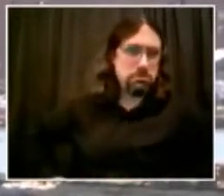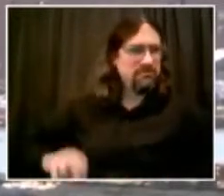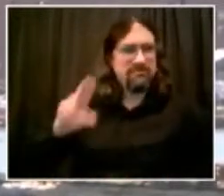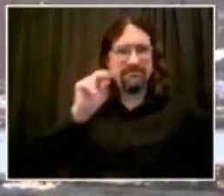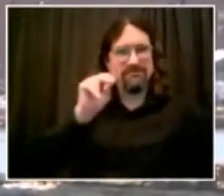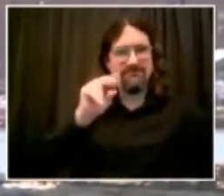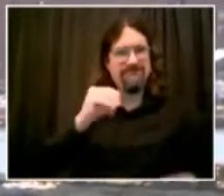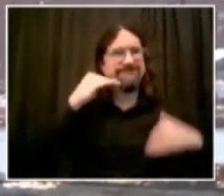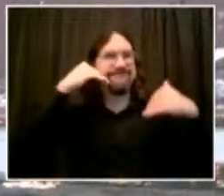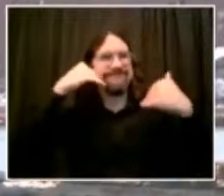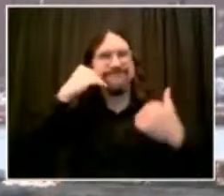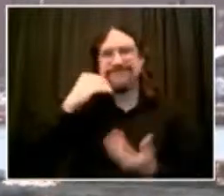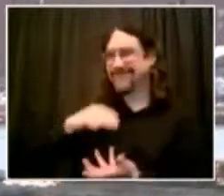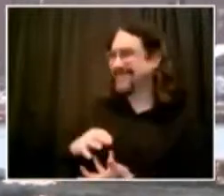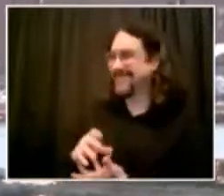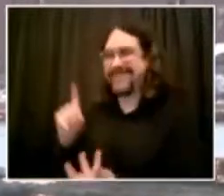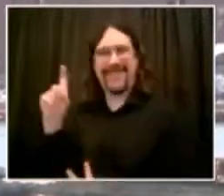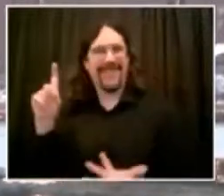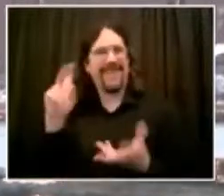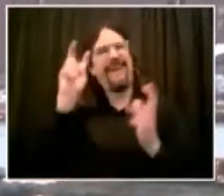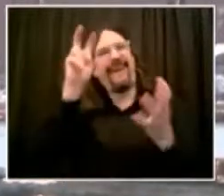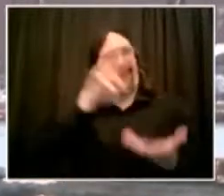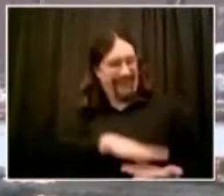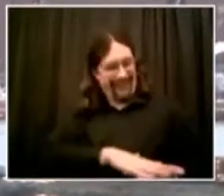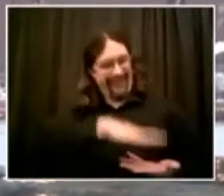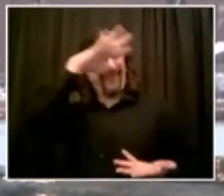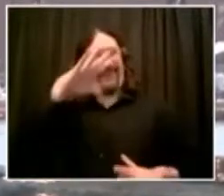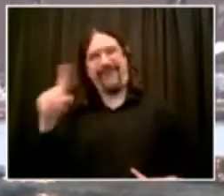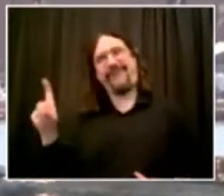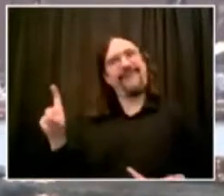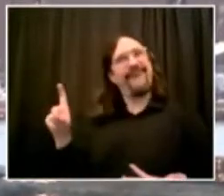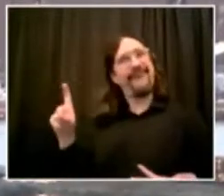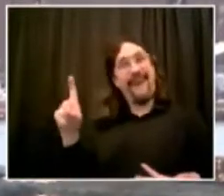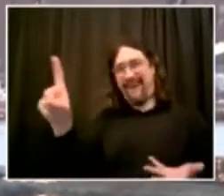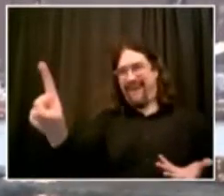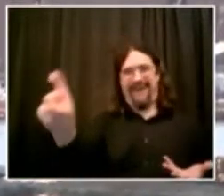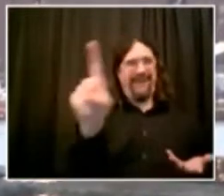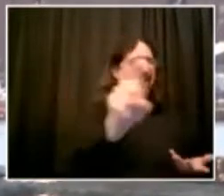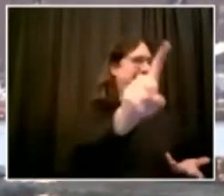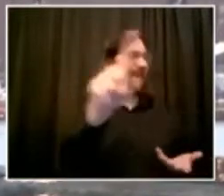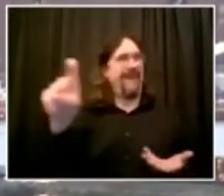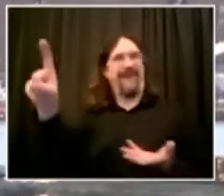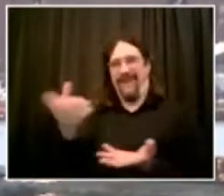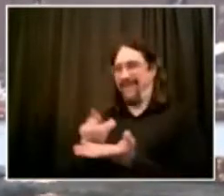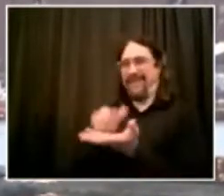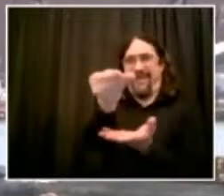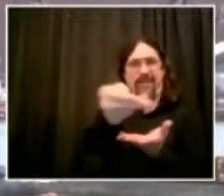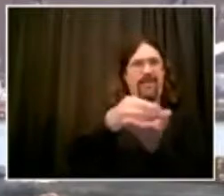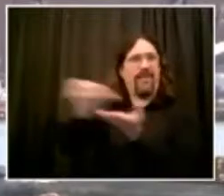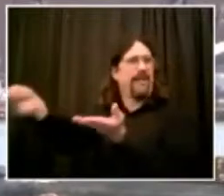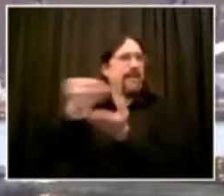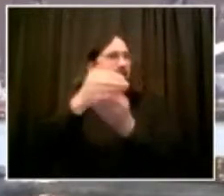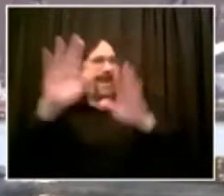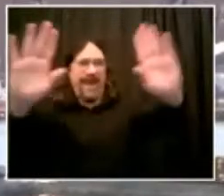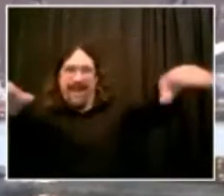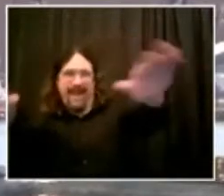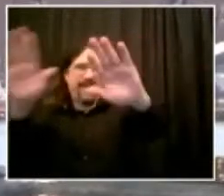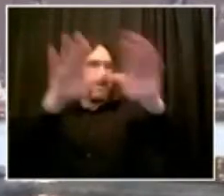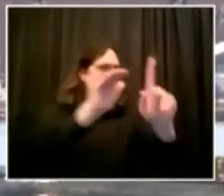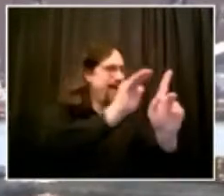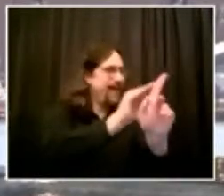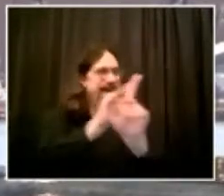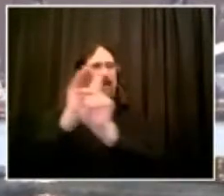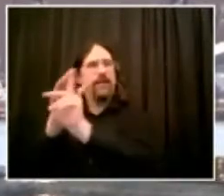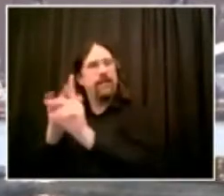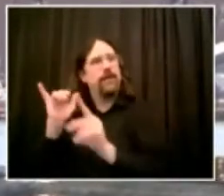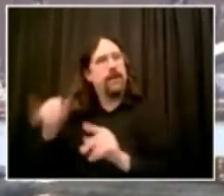who's not gone, okay, last two then who have gone. You and then Gloria. I wanted to address the two officers in